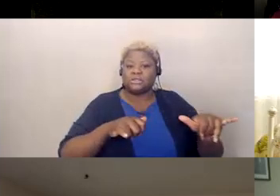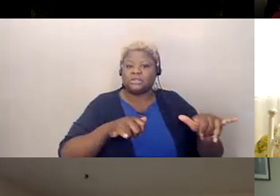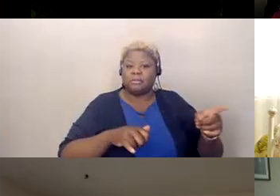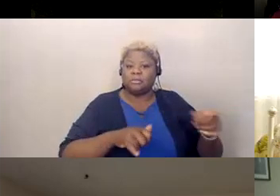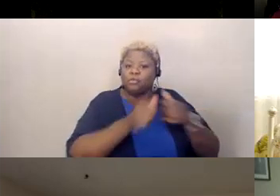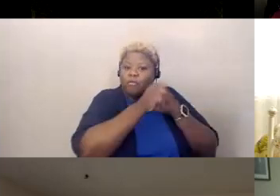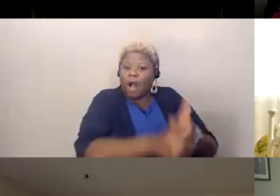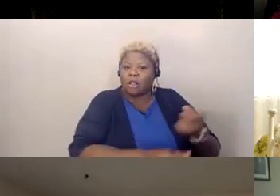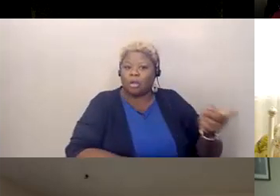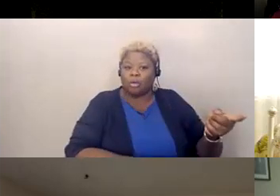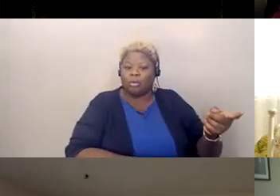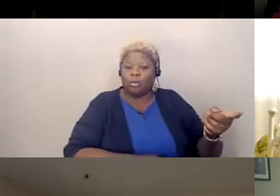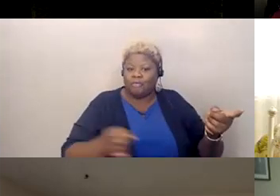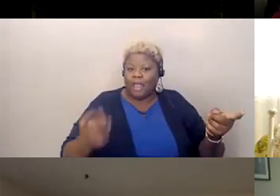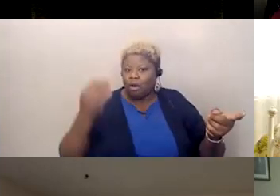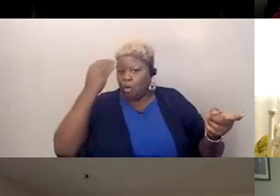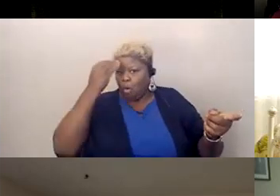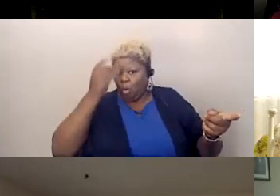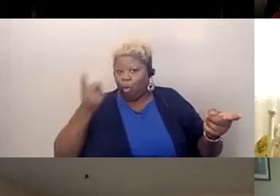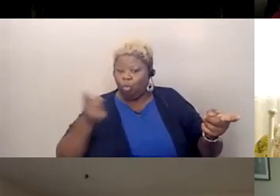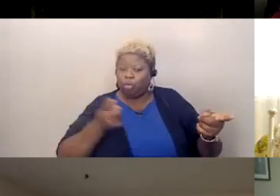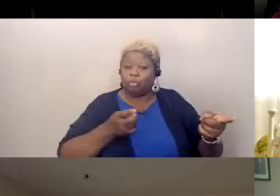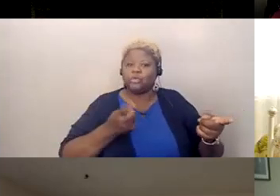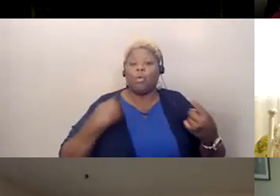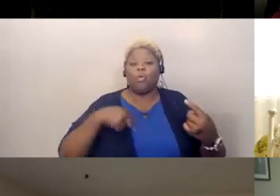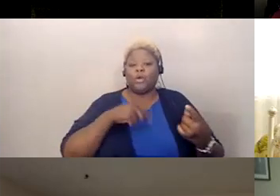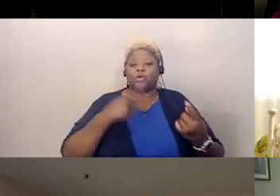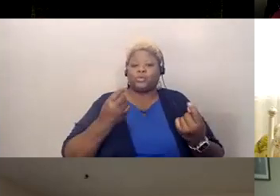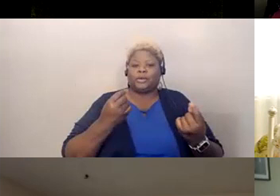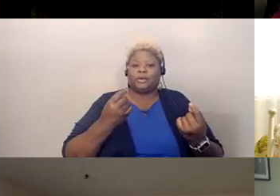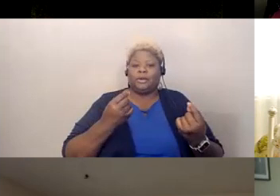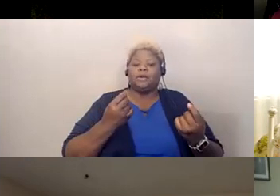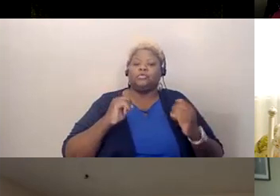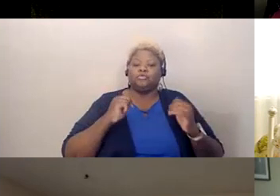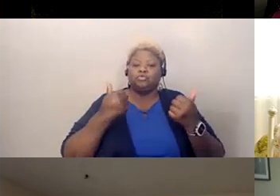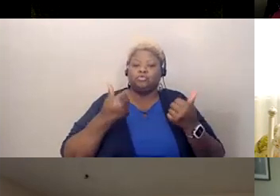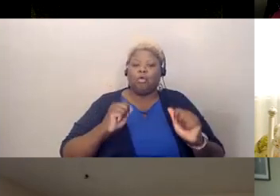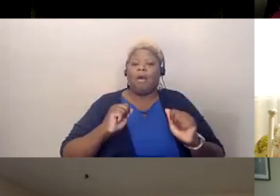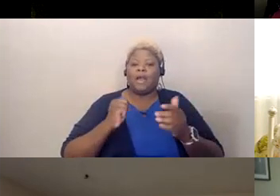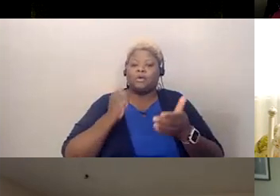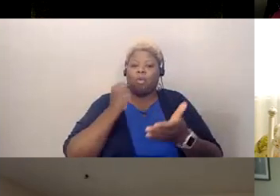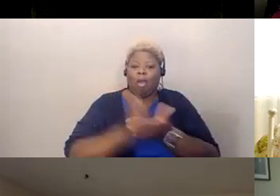supposed to be done. So that's the one thing that we're doing to try to move the needle as well.